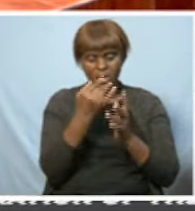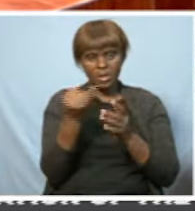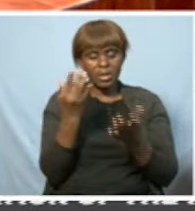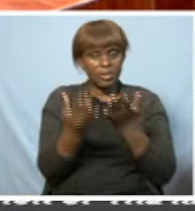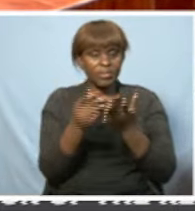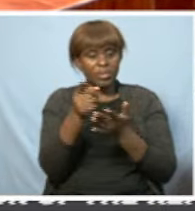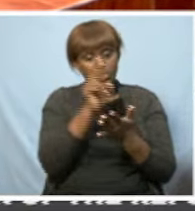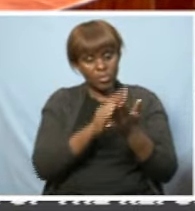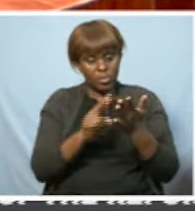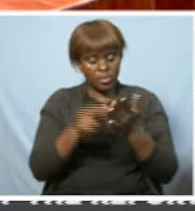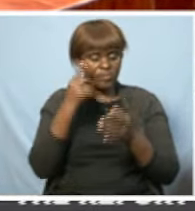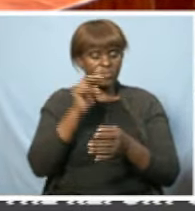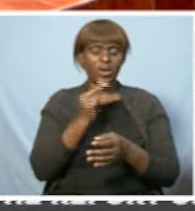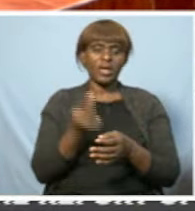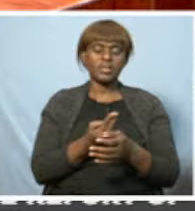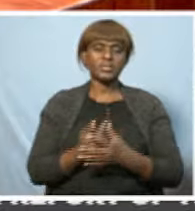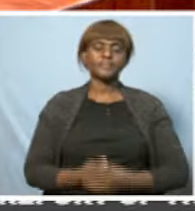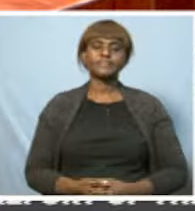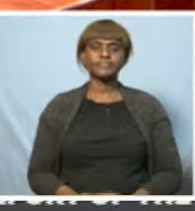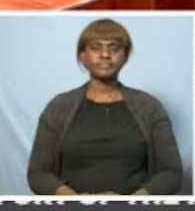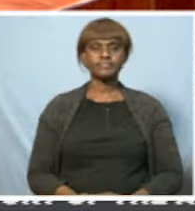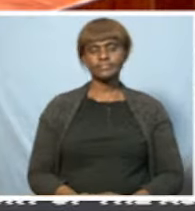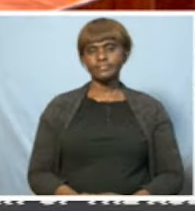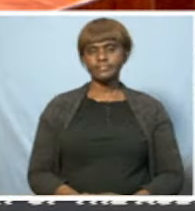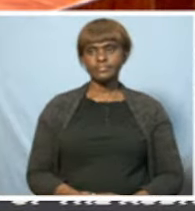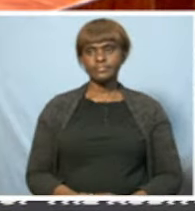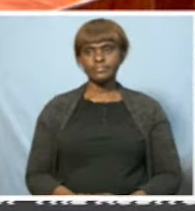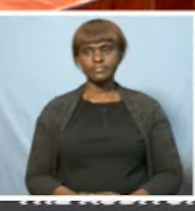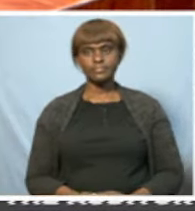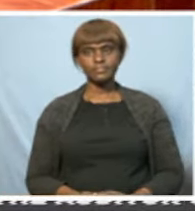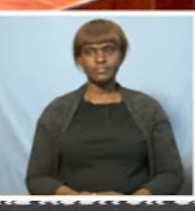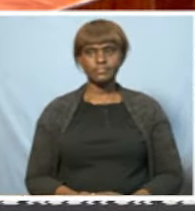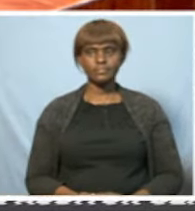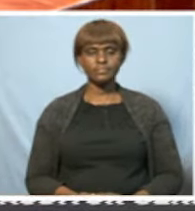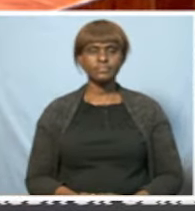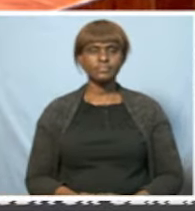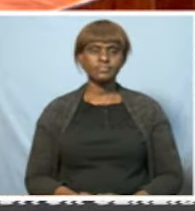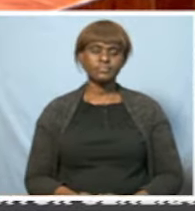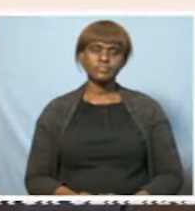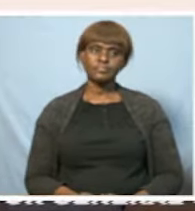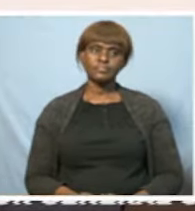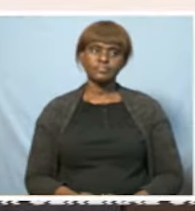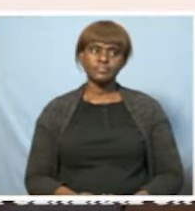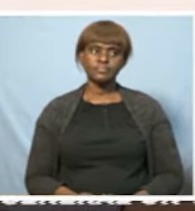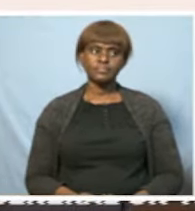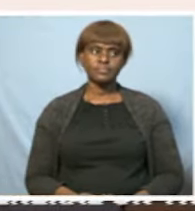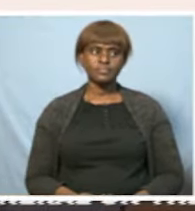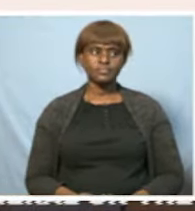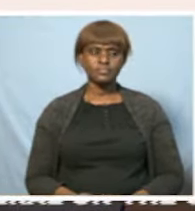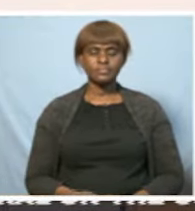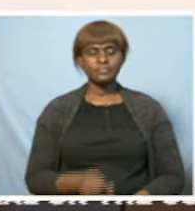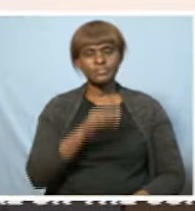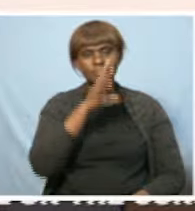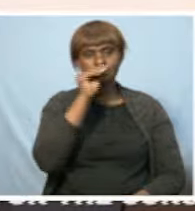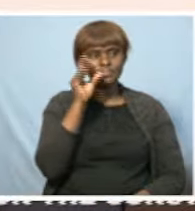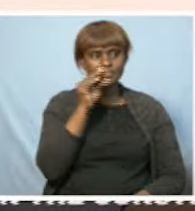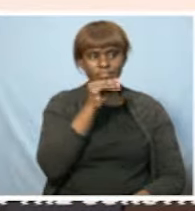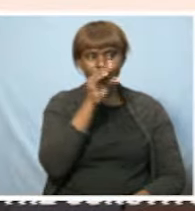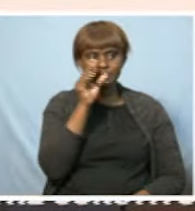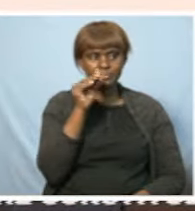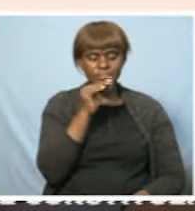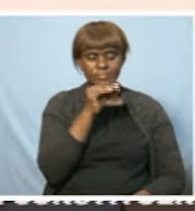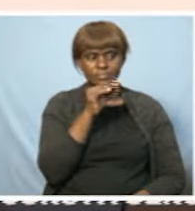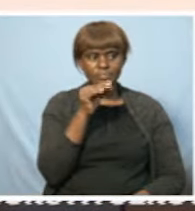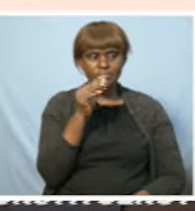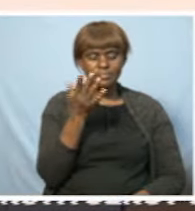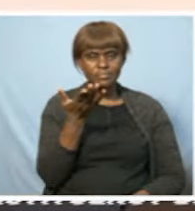this for us. It says reference is hereby made to your office ref number MLG PSU